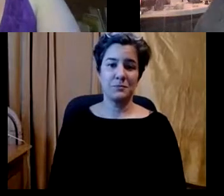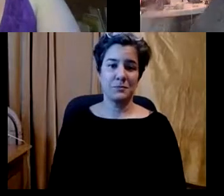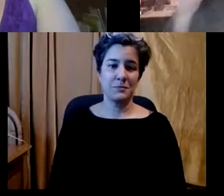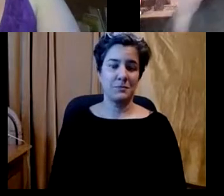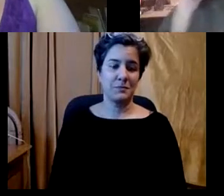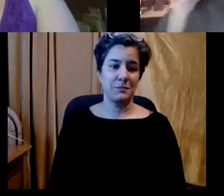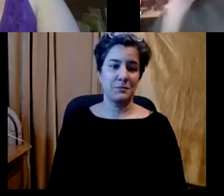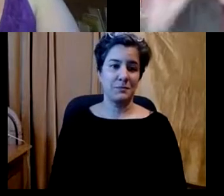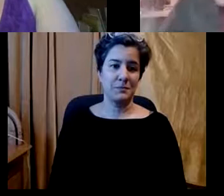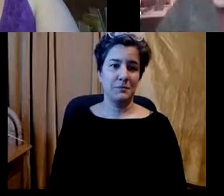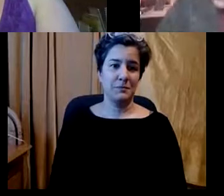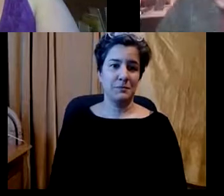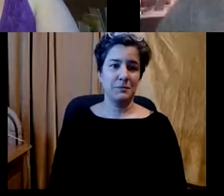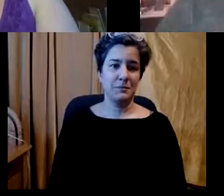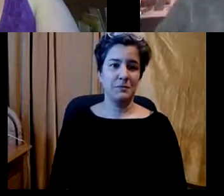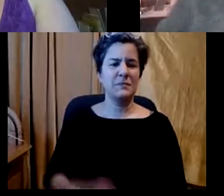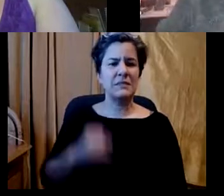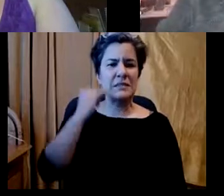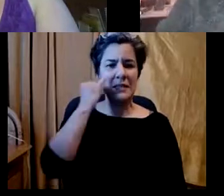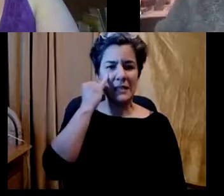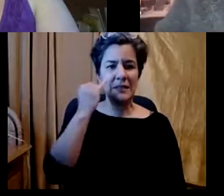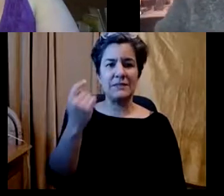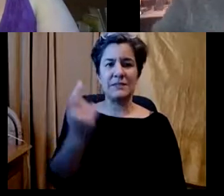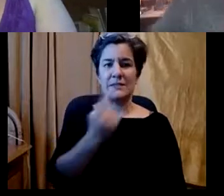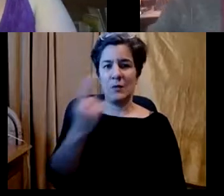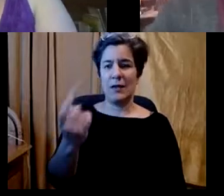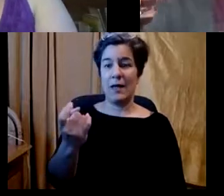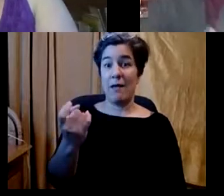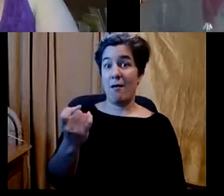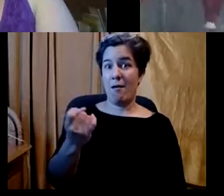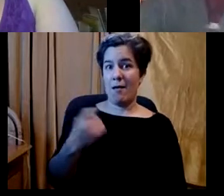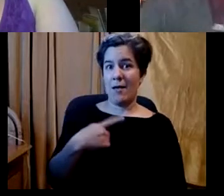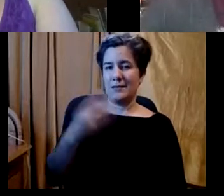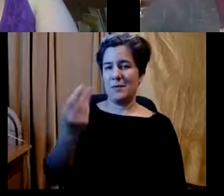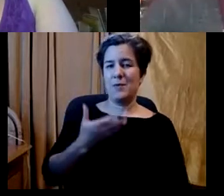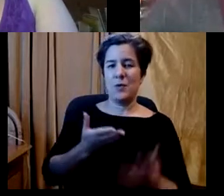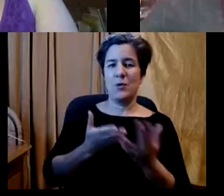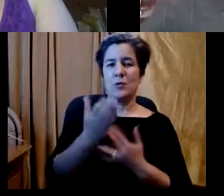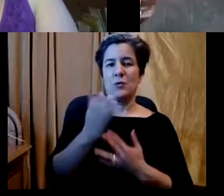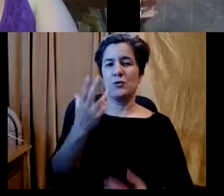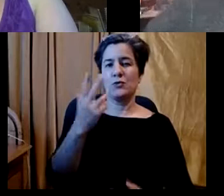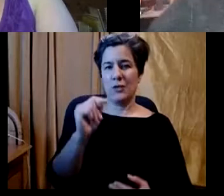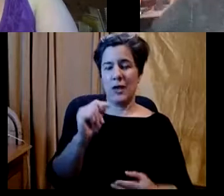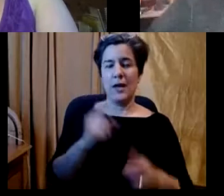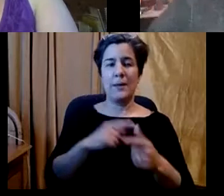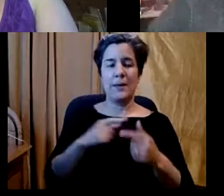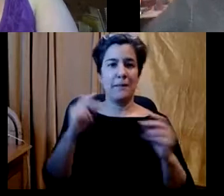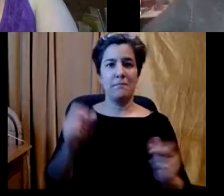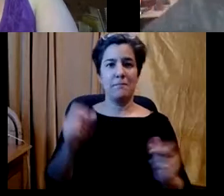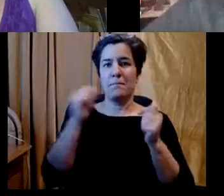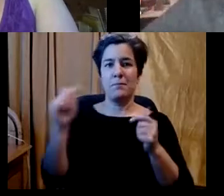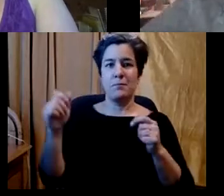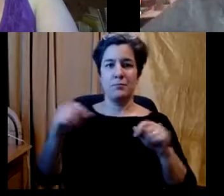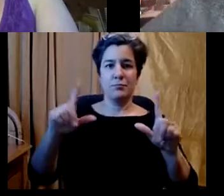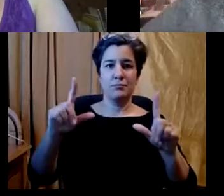And if someone does ask a question, please let me know in chat so I can get you up immediately, and you can have as much time as possible.